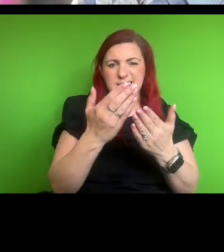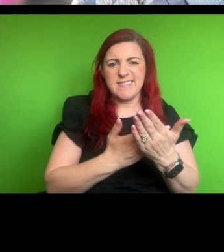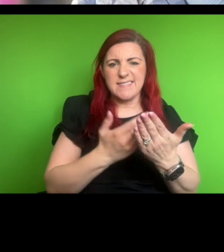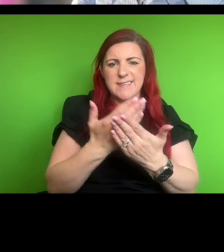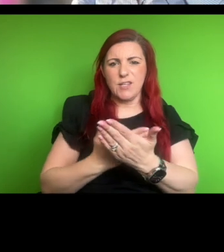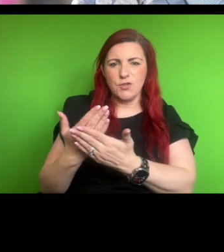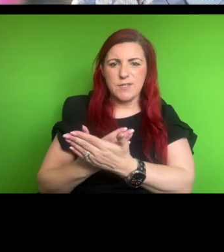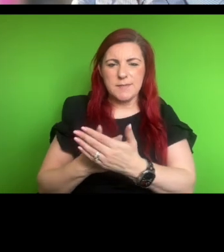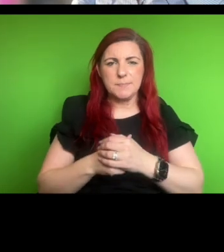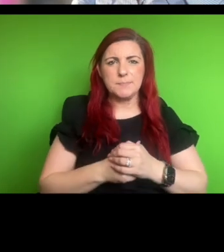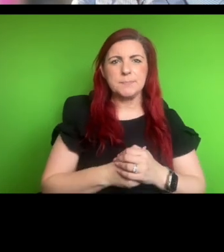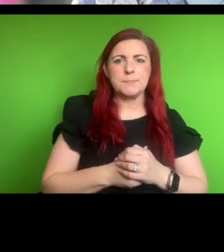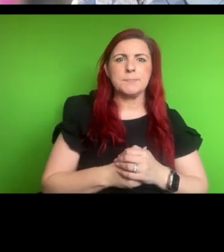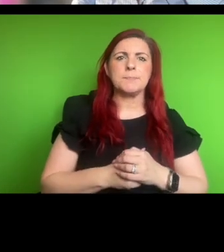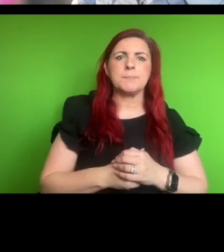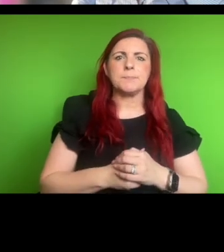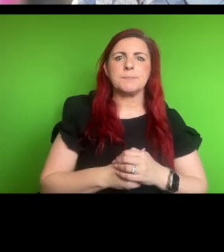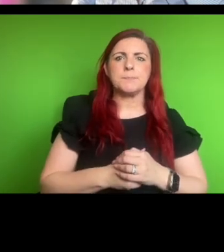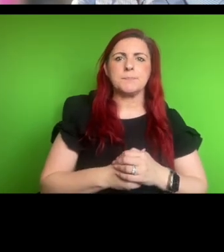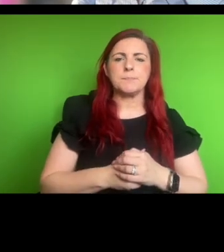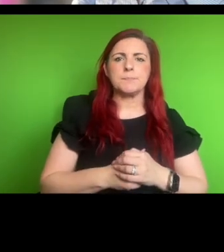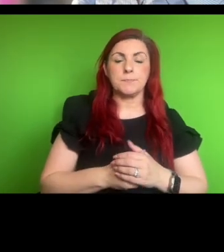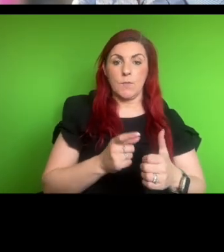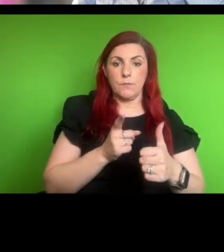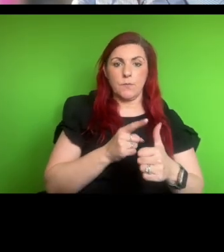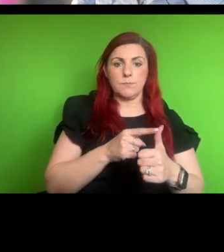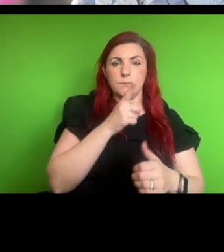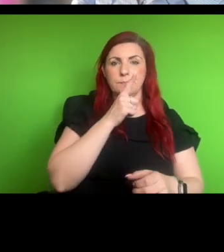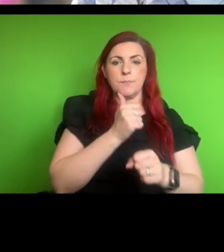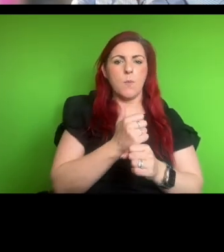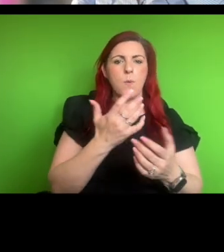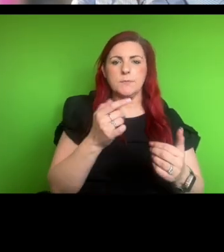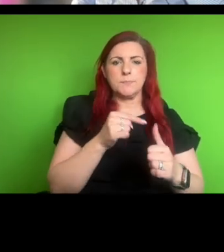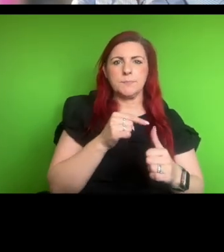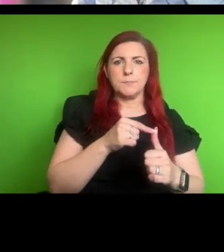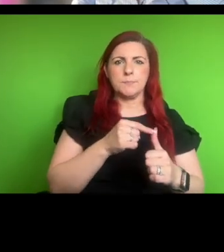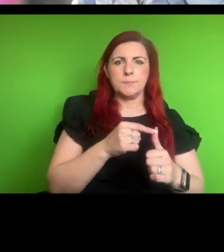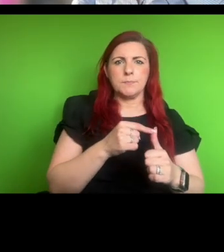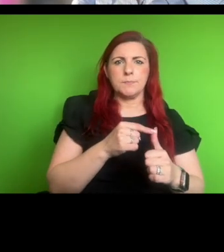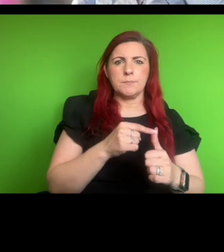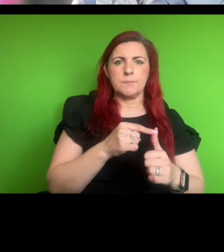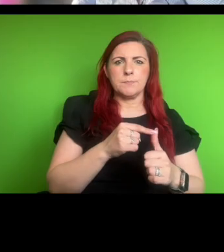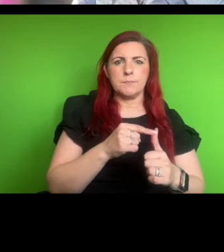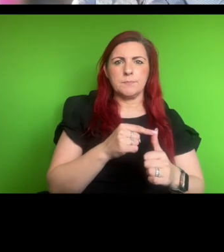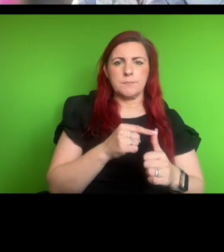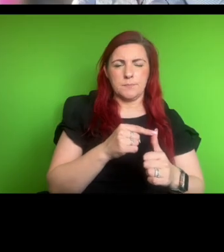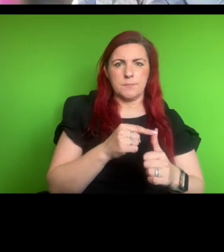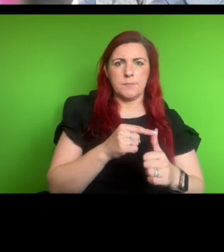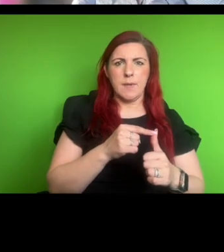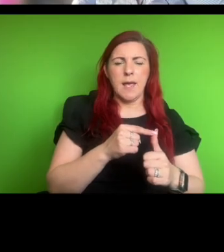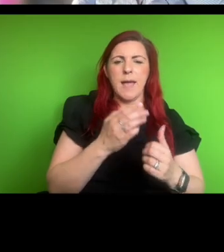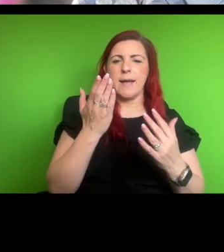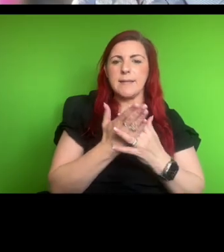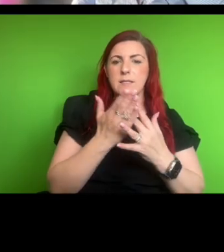So the first standard we're going to look at is accessibility of non-digital information related to products